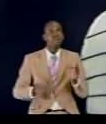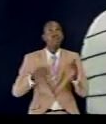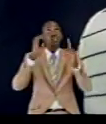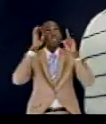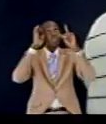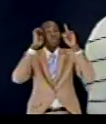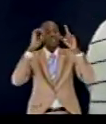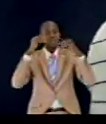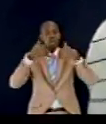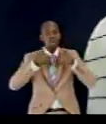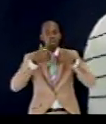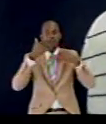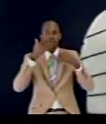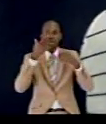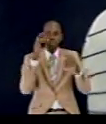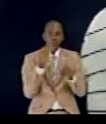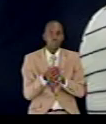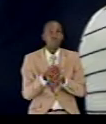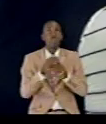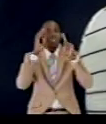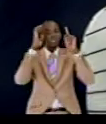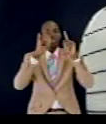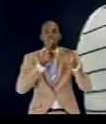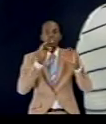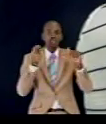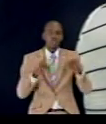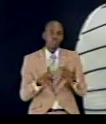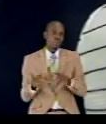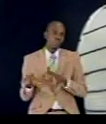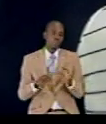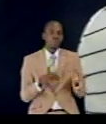me, what he had promised,